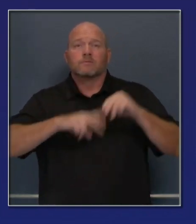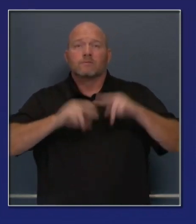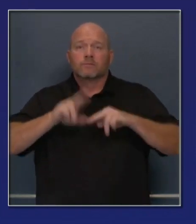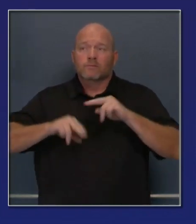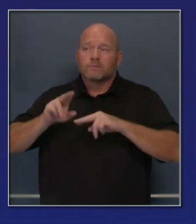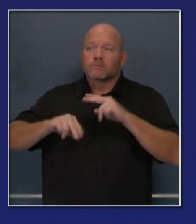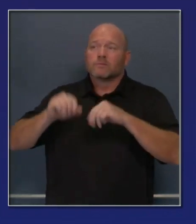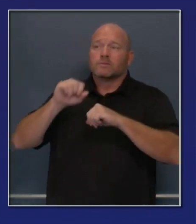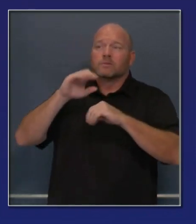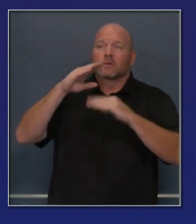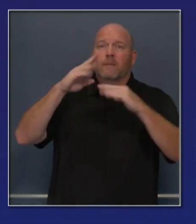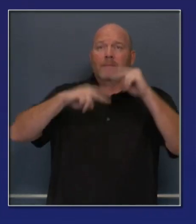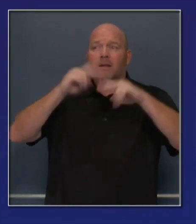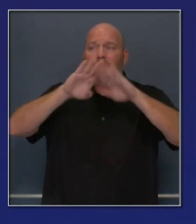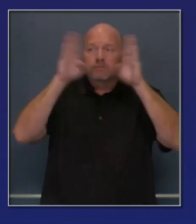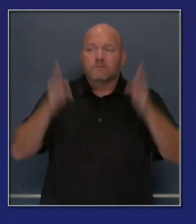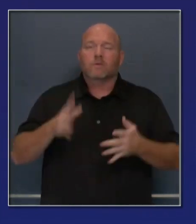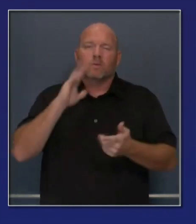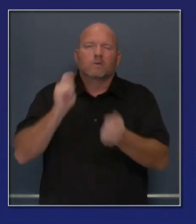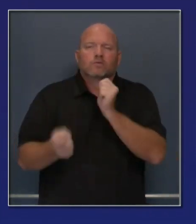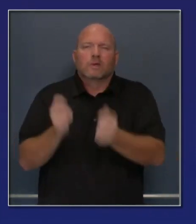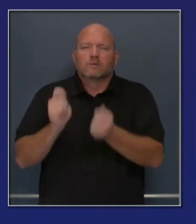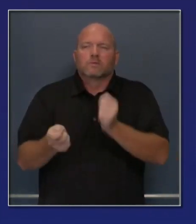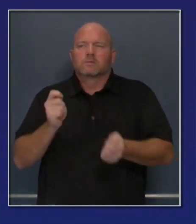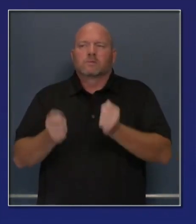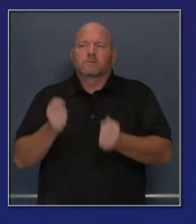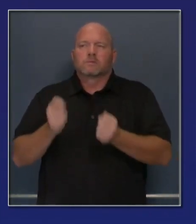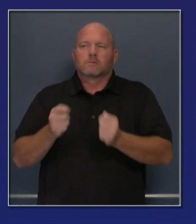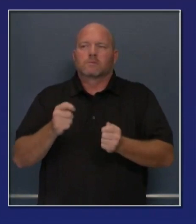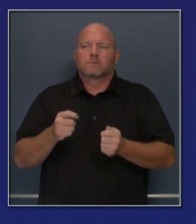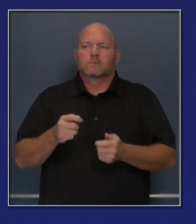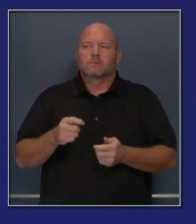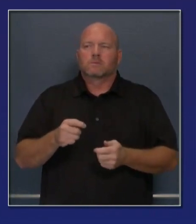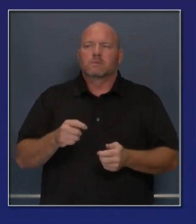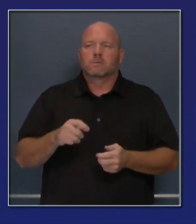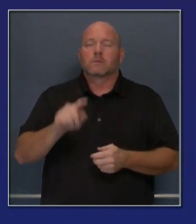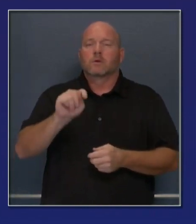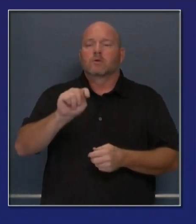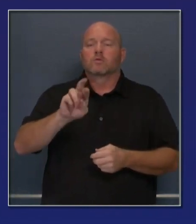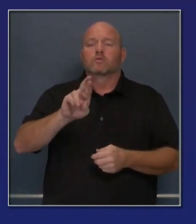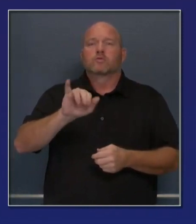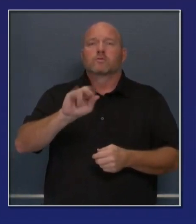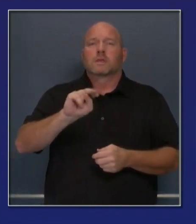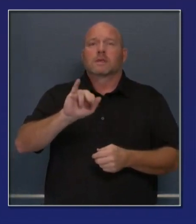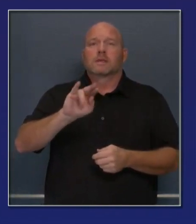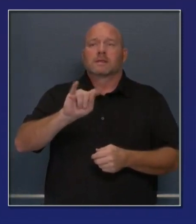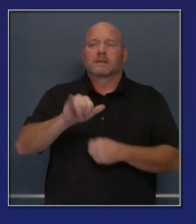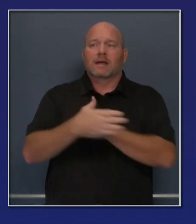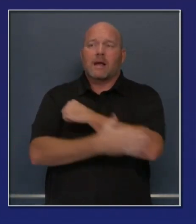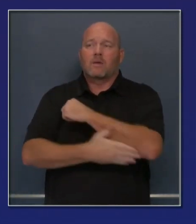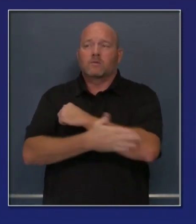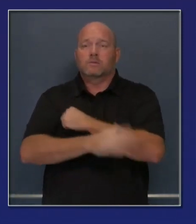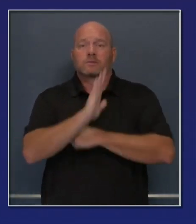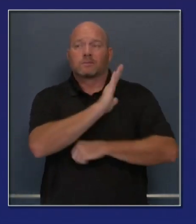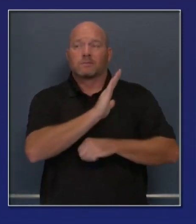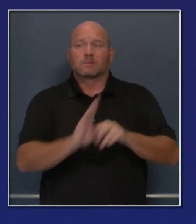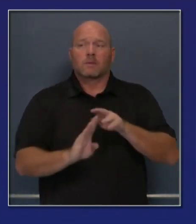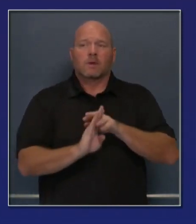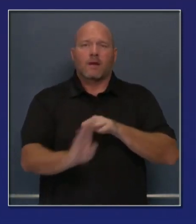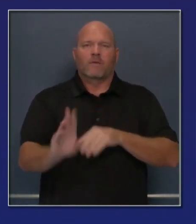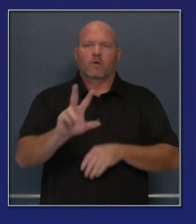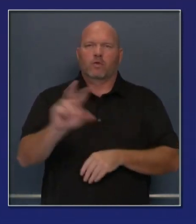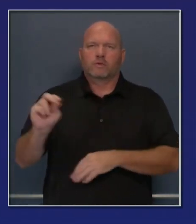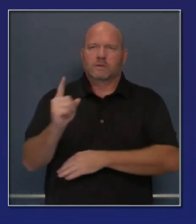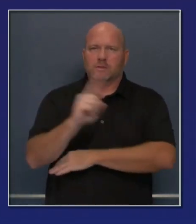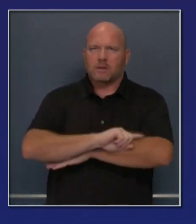we repopulate areas. Some parts of Trinity County, they have been evacuated for close to 30 days, some cases north